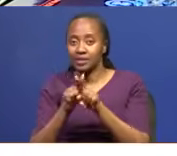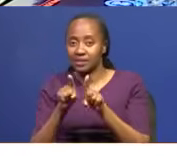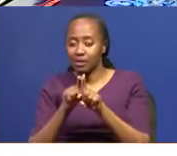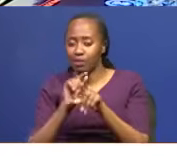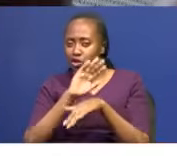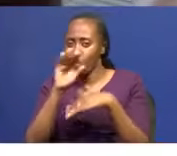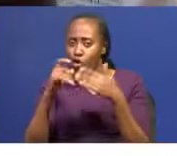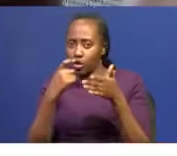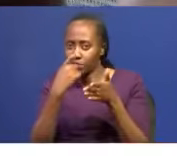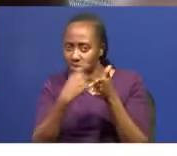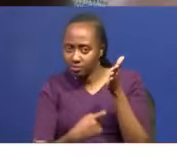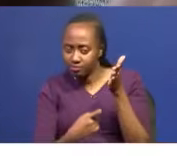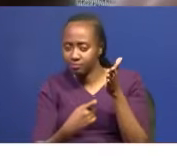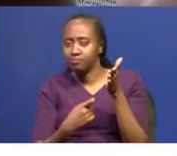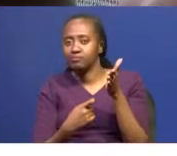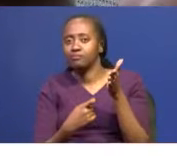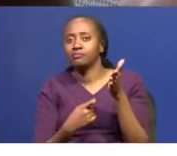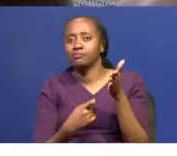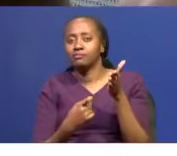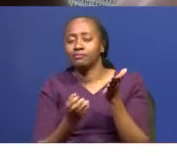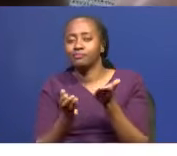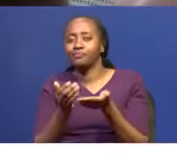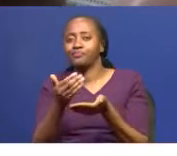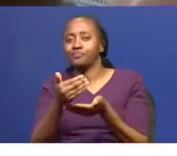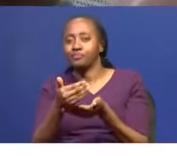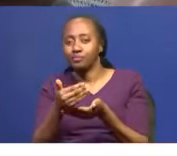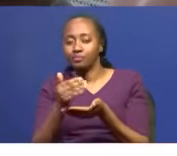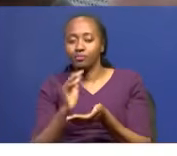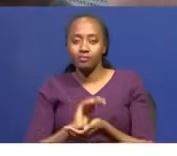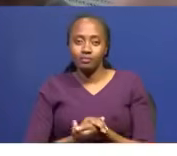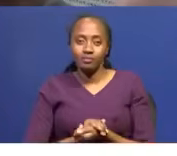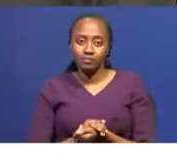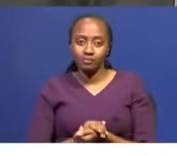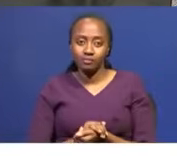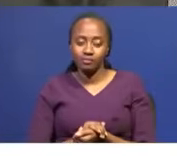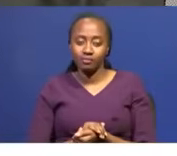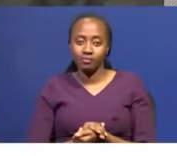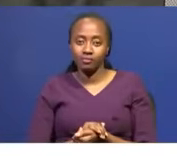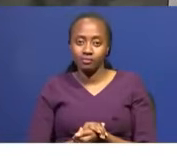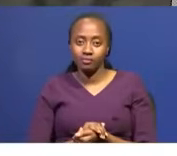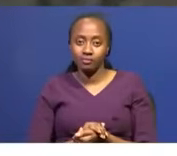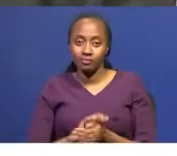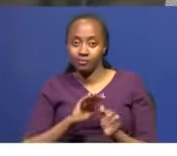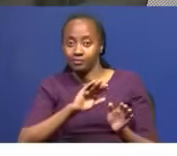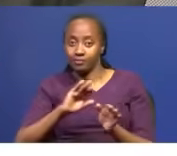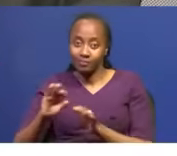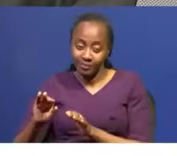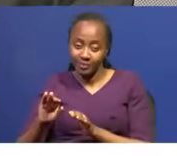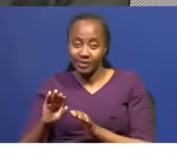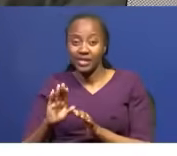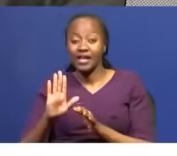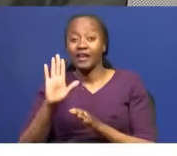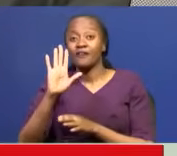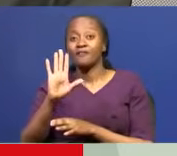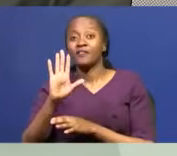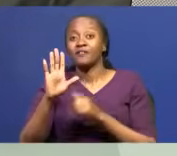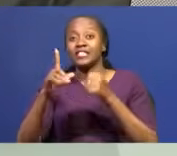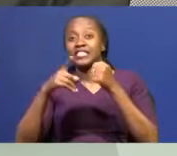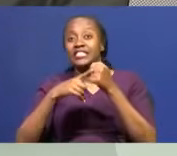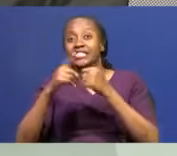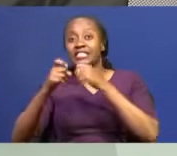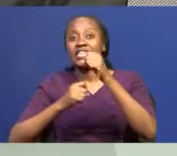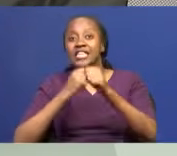streams. At just 56 years of age,